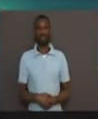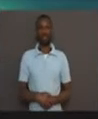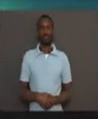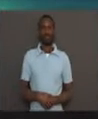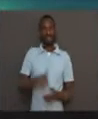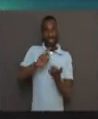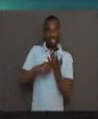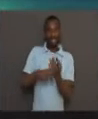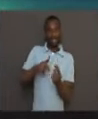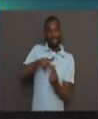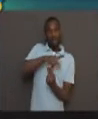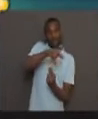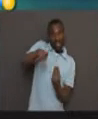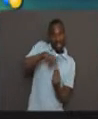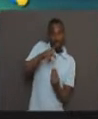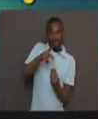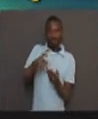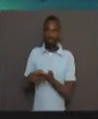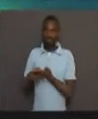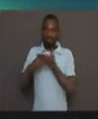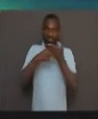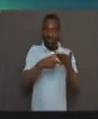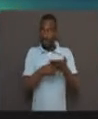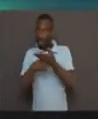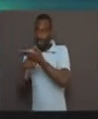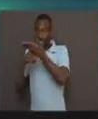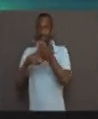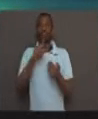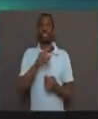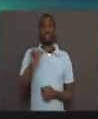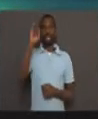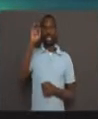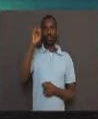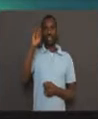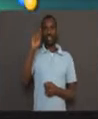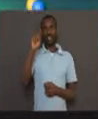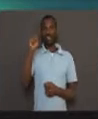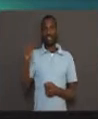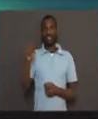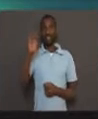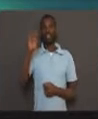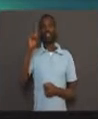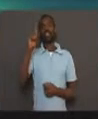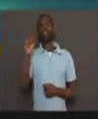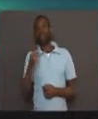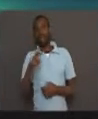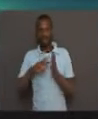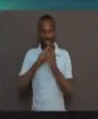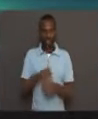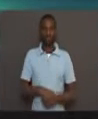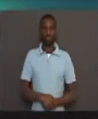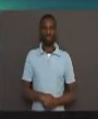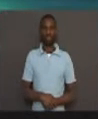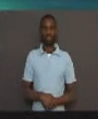As the particle travels, it ionizes other particles in its